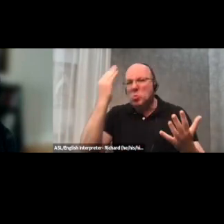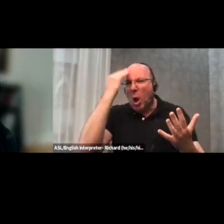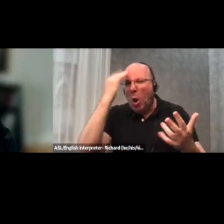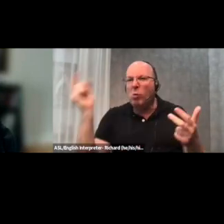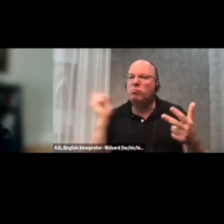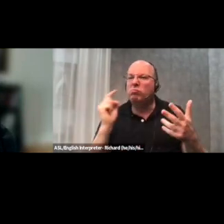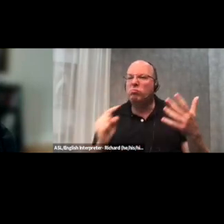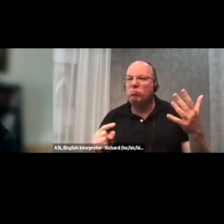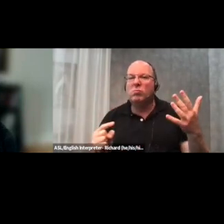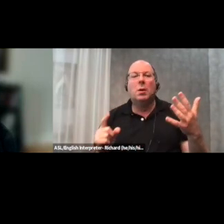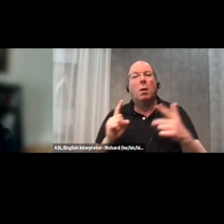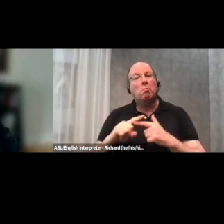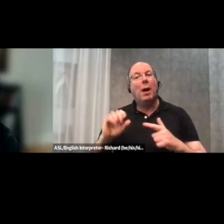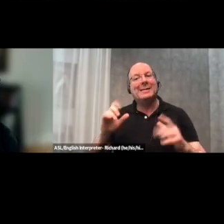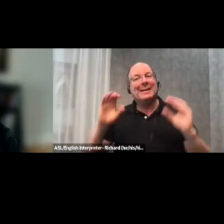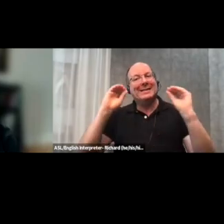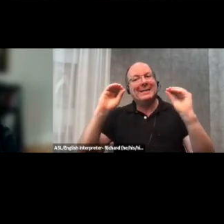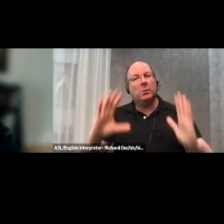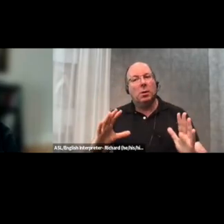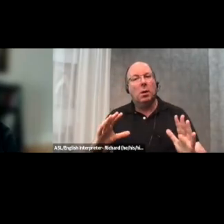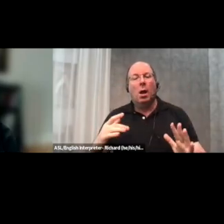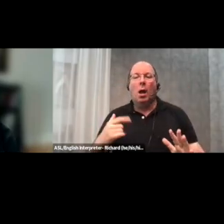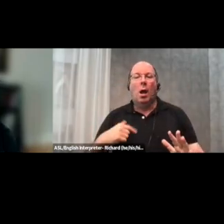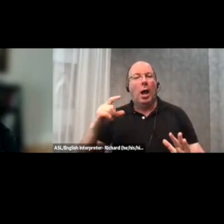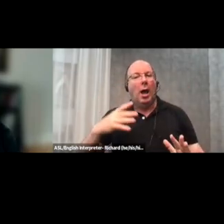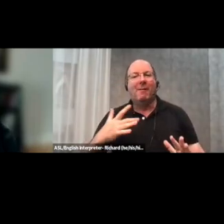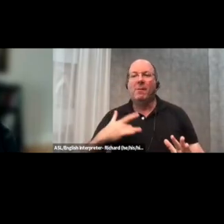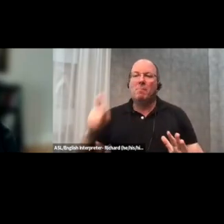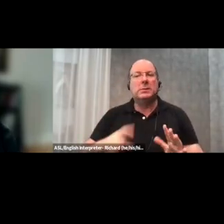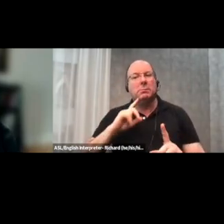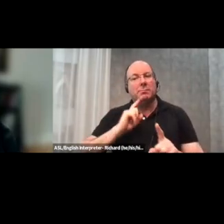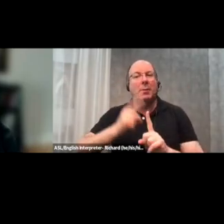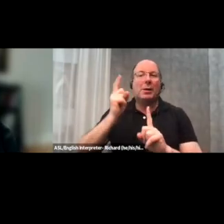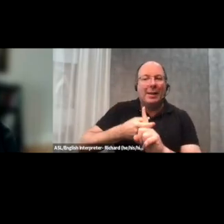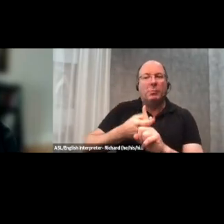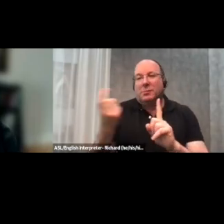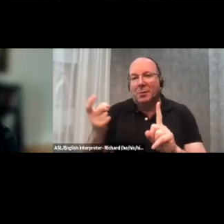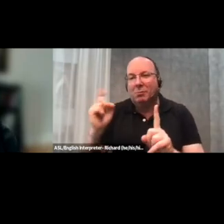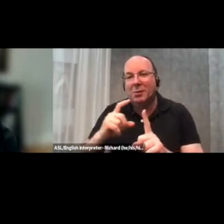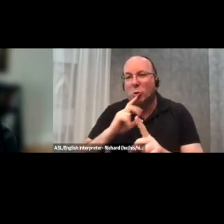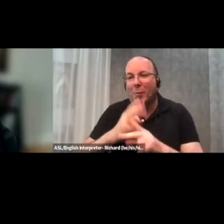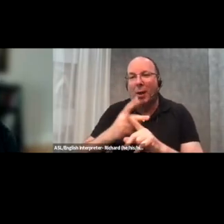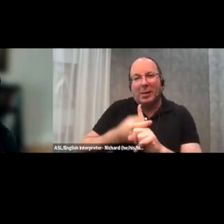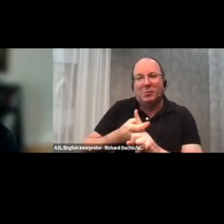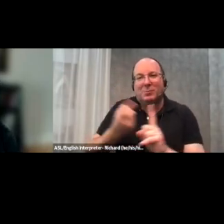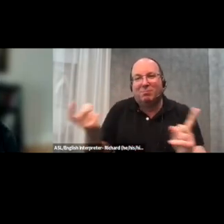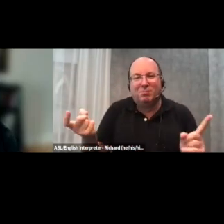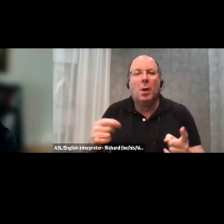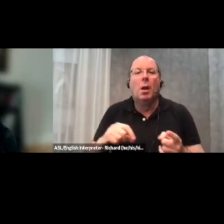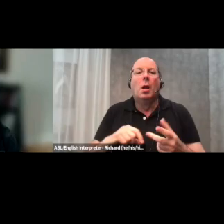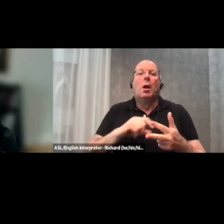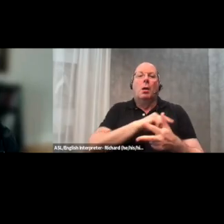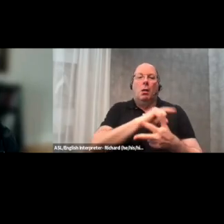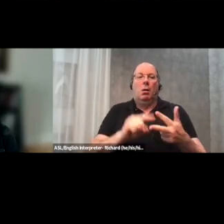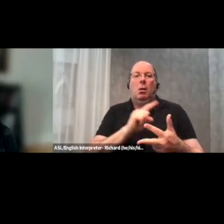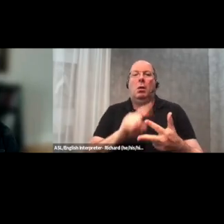about these, but as a sex educator, I cannot stop talking about condoms, so you're going to have to hear it. Then I'm going to talk